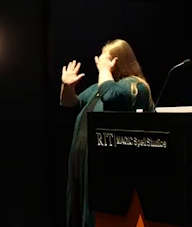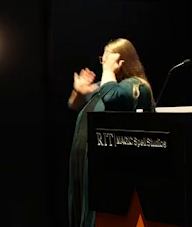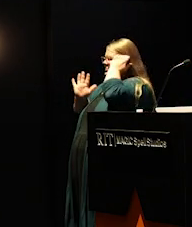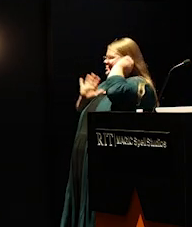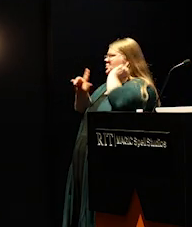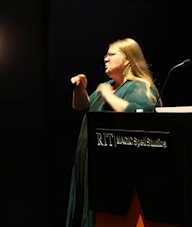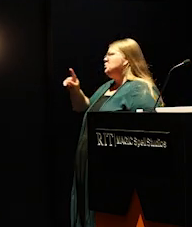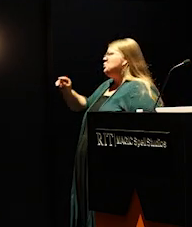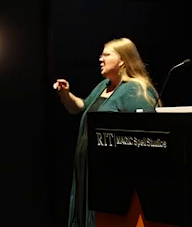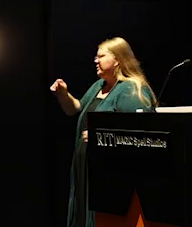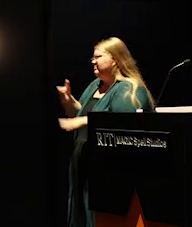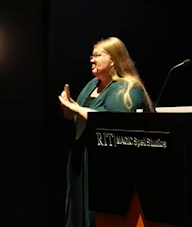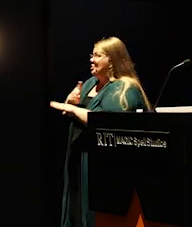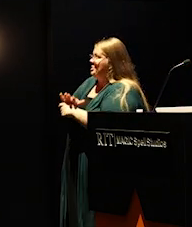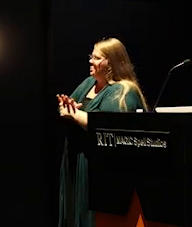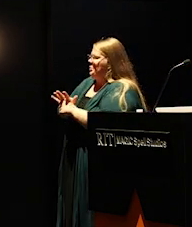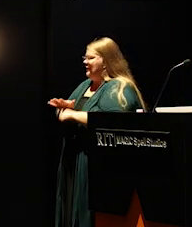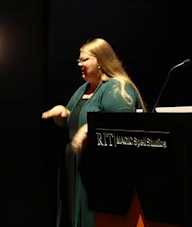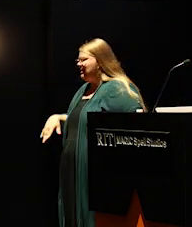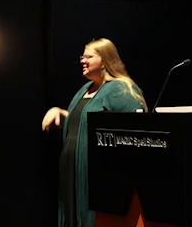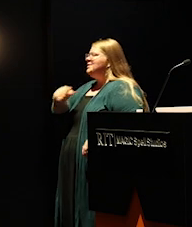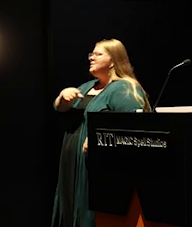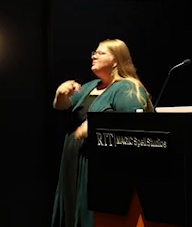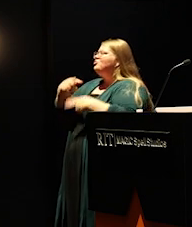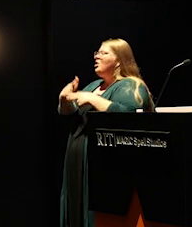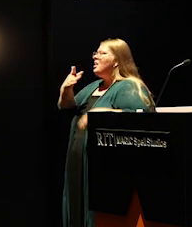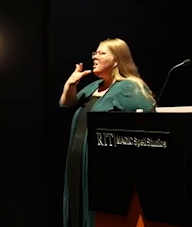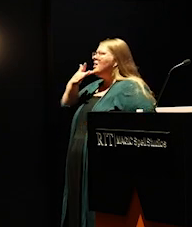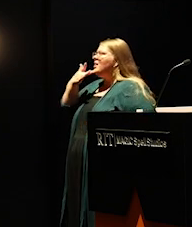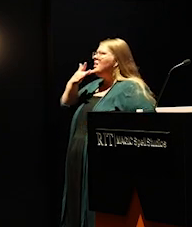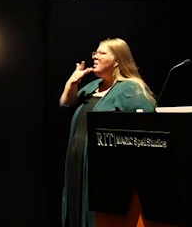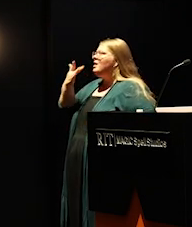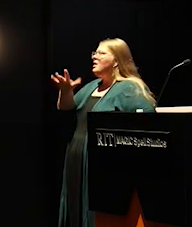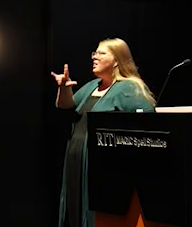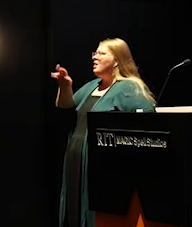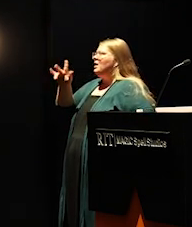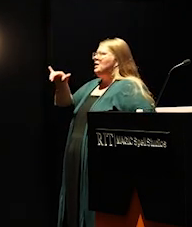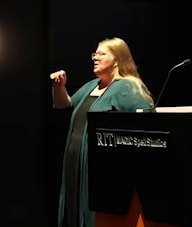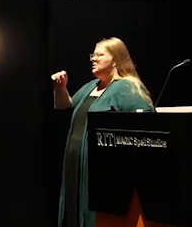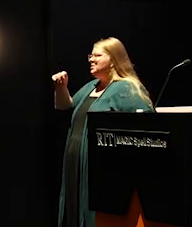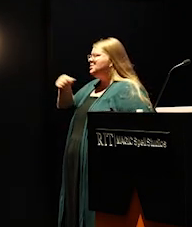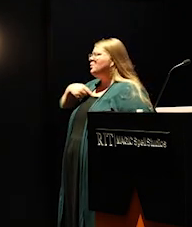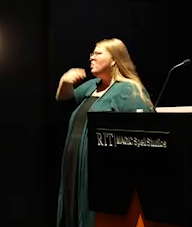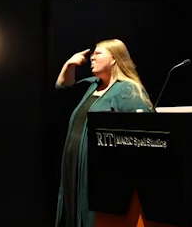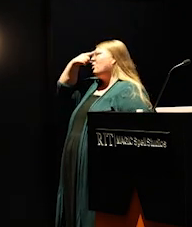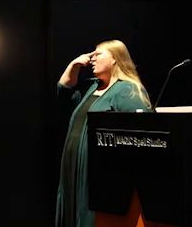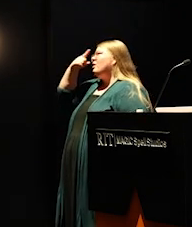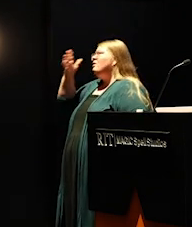fun because we kind of got this idea. We were reinventing a space, and we got the idea to create a false